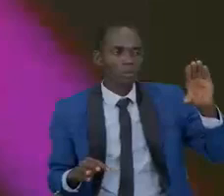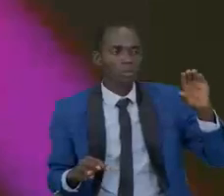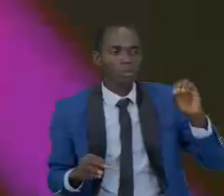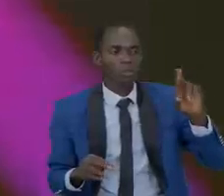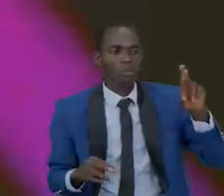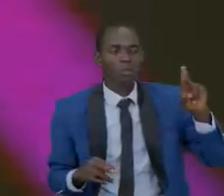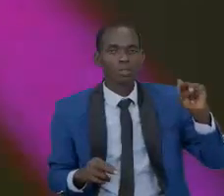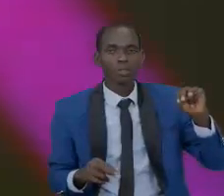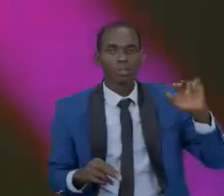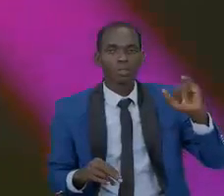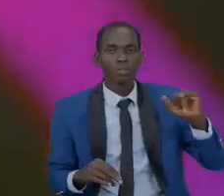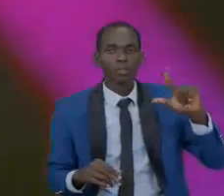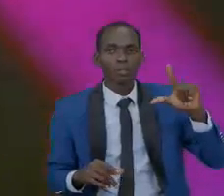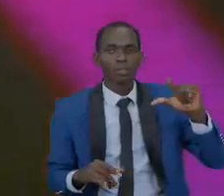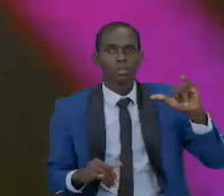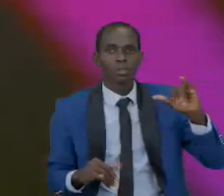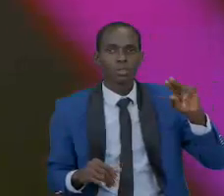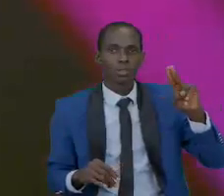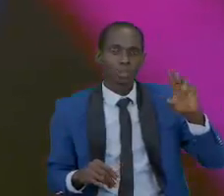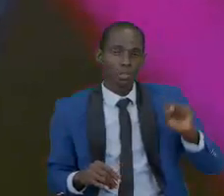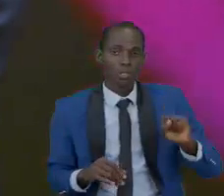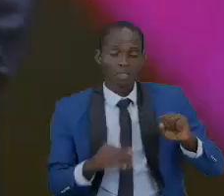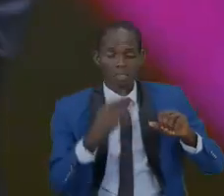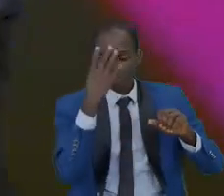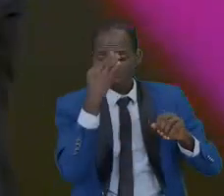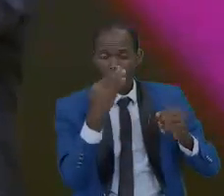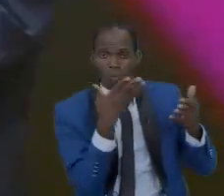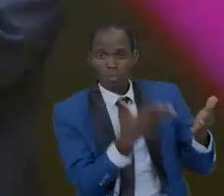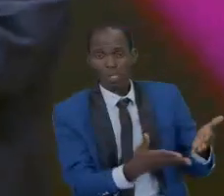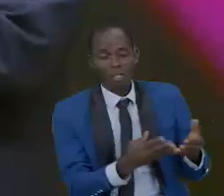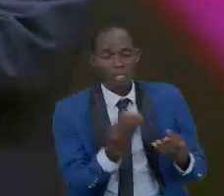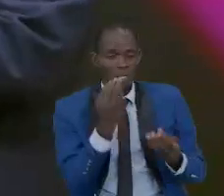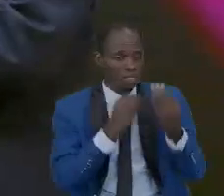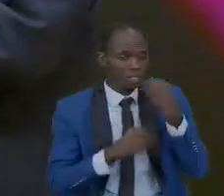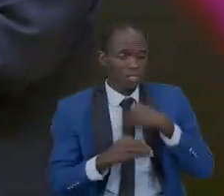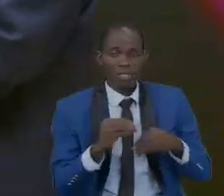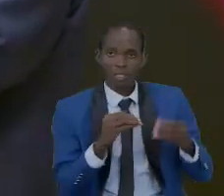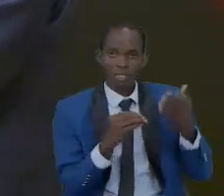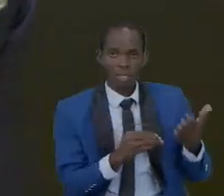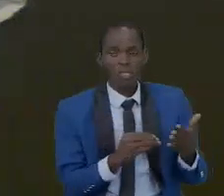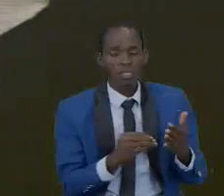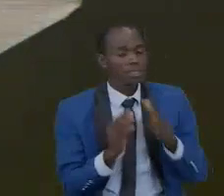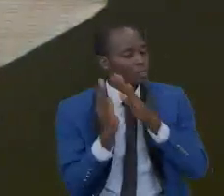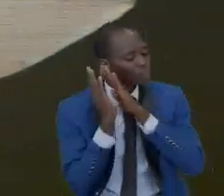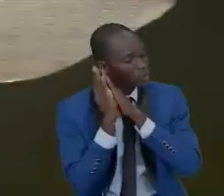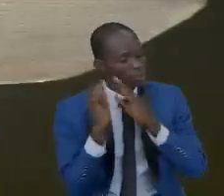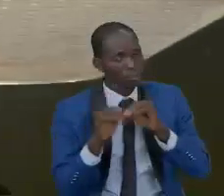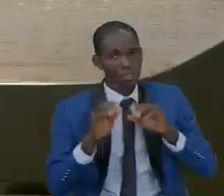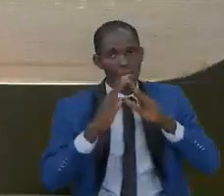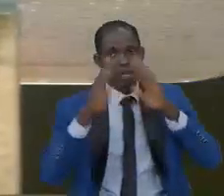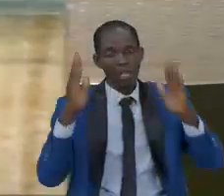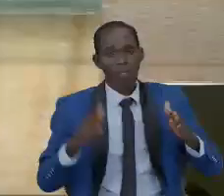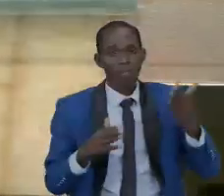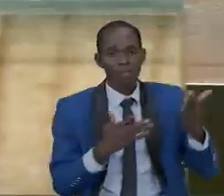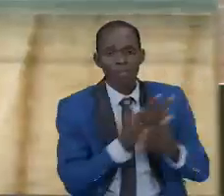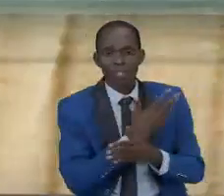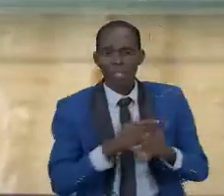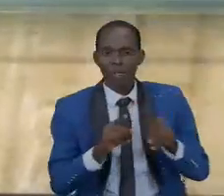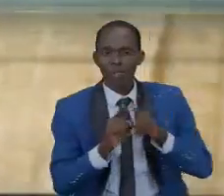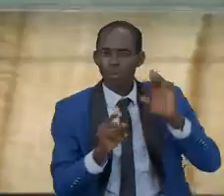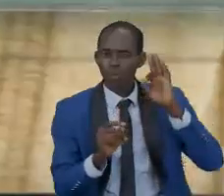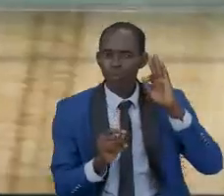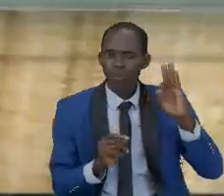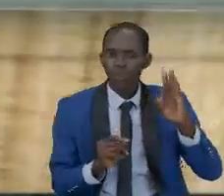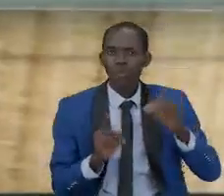stayed with them he answered them he sled in the rooms they provided him and he preached the word of God to